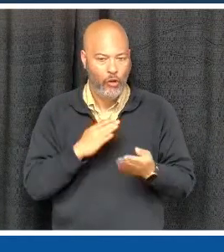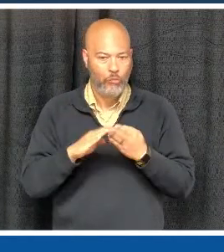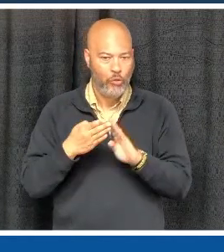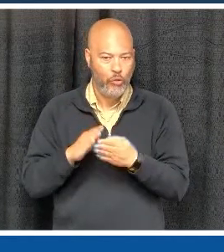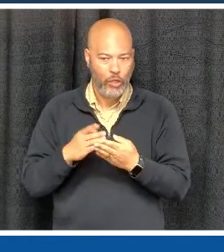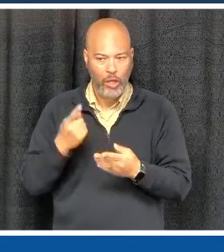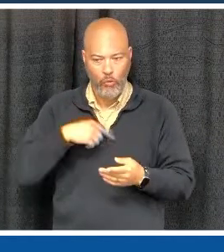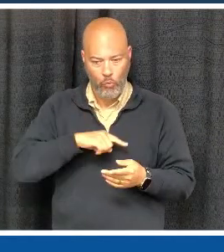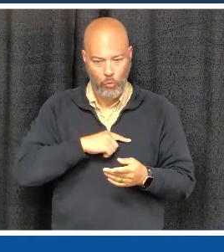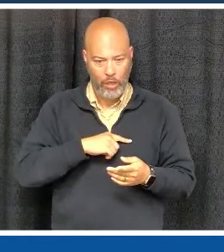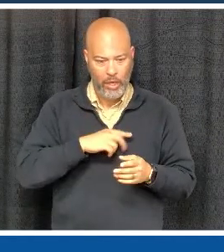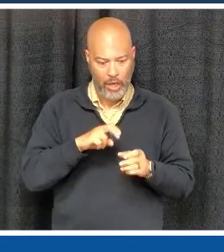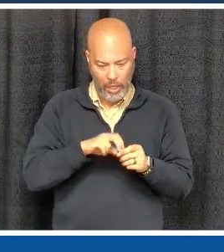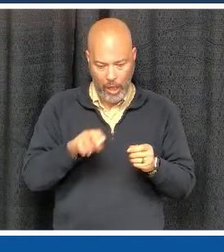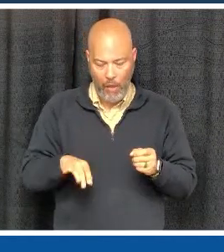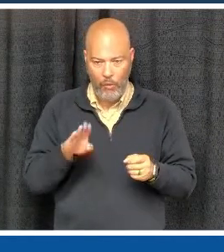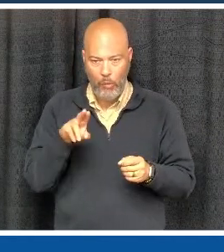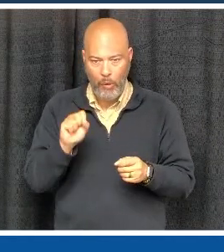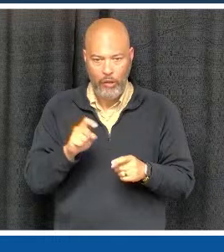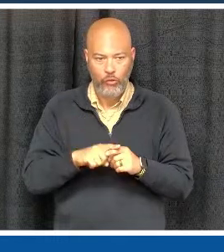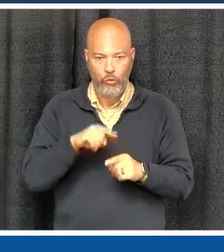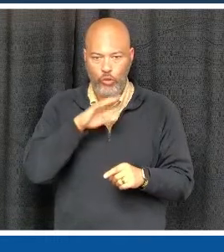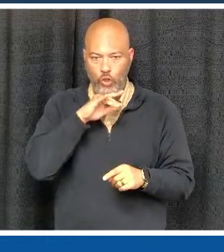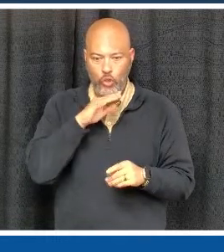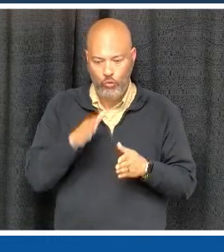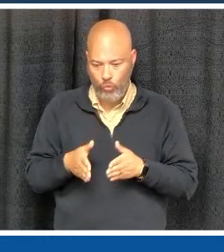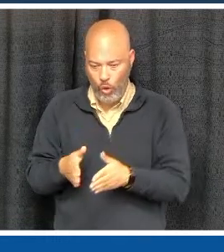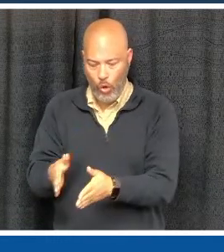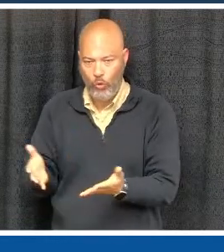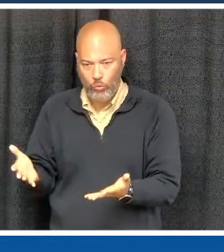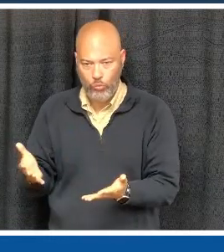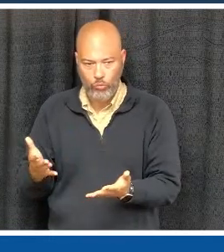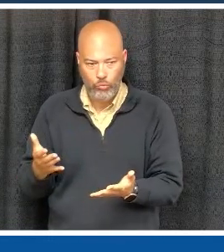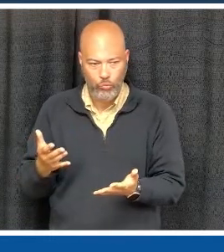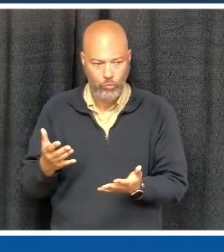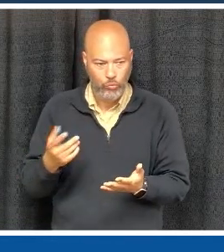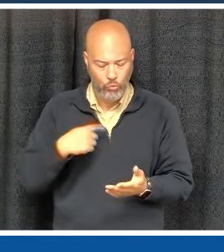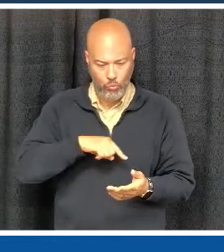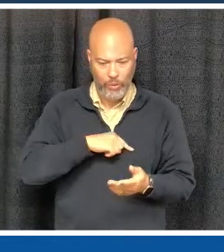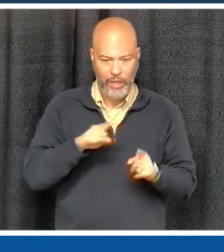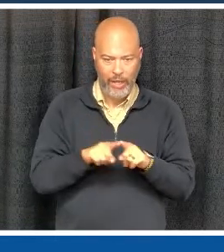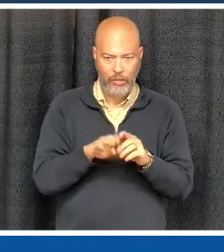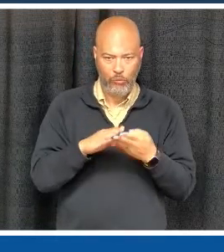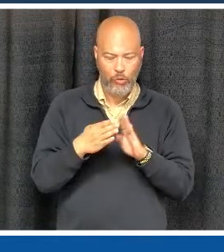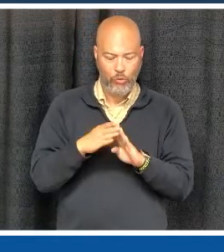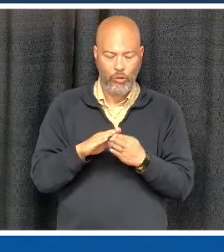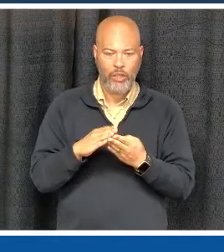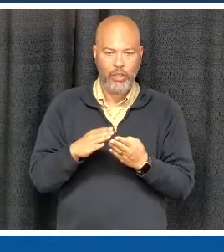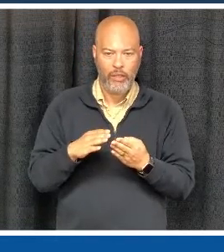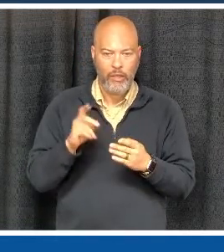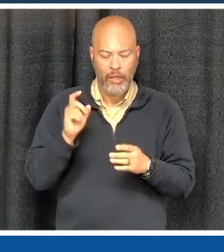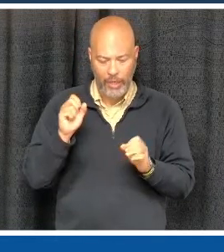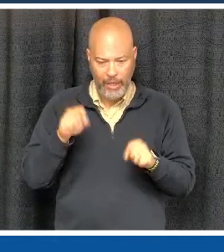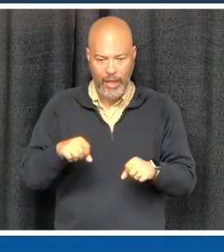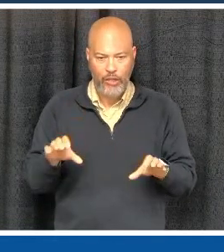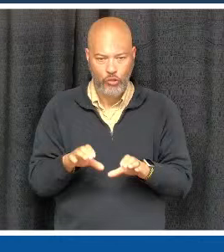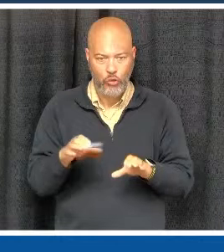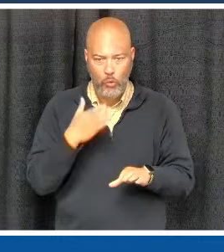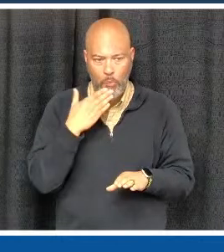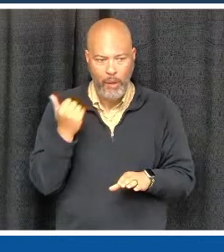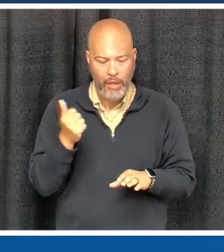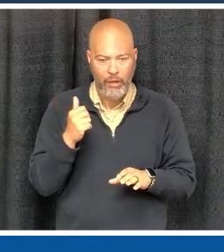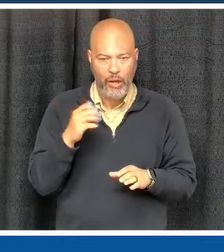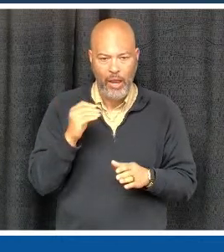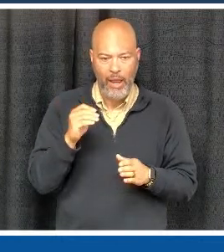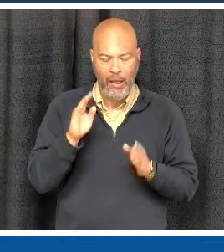or the ones that get off the bus to a dirt path. Right? We as a community can and should do better and